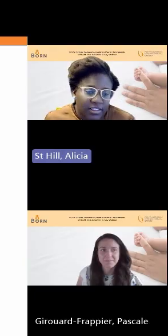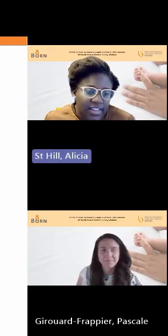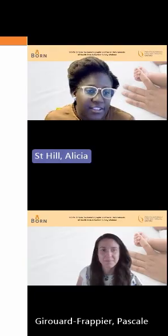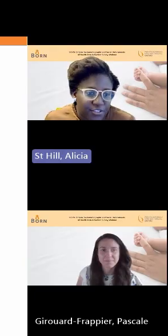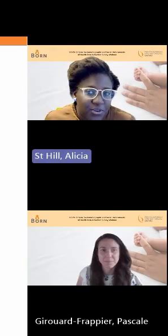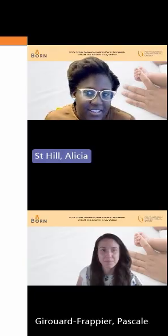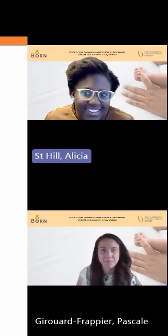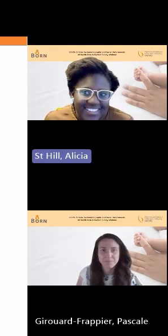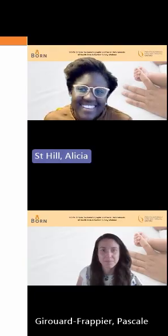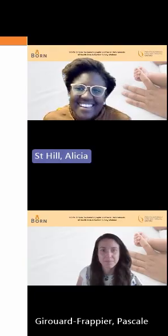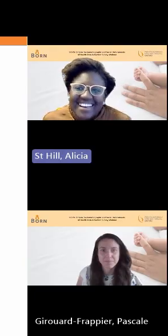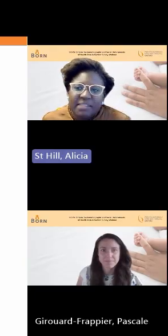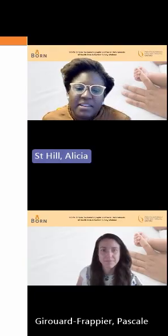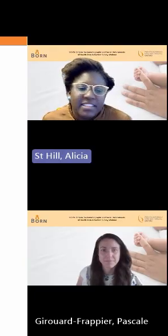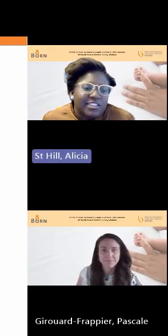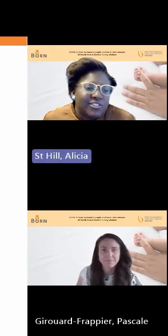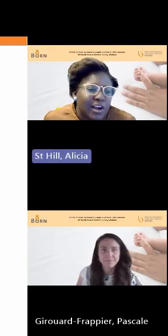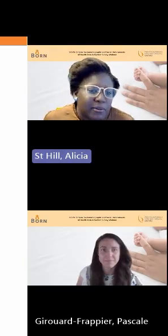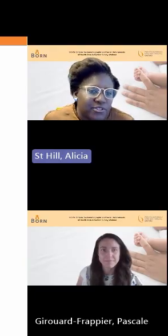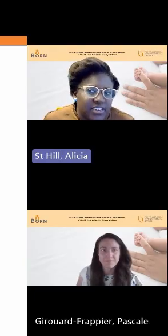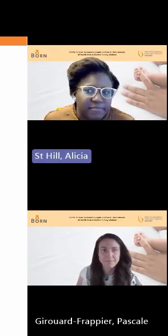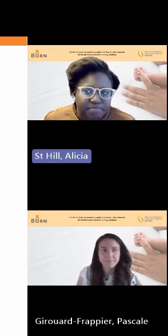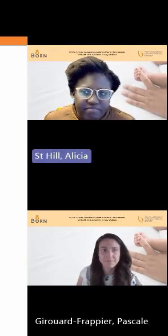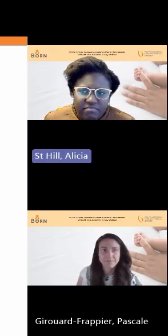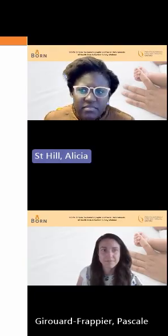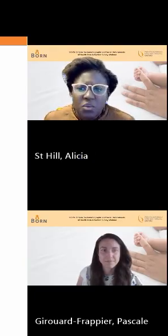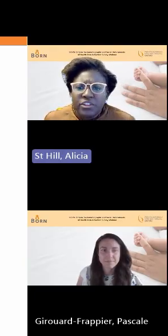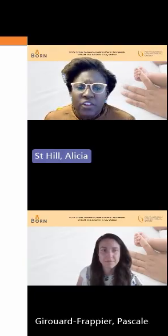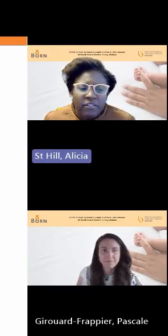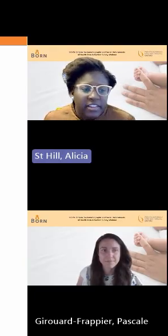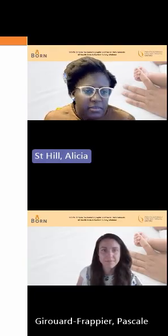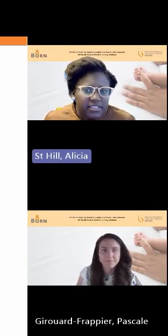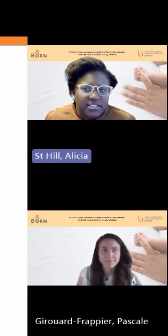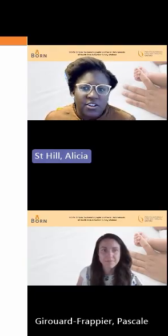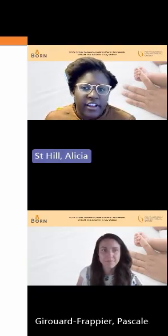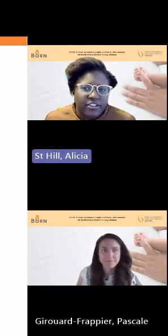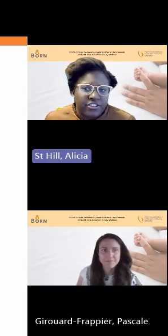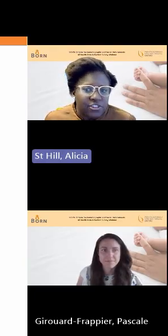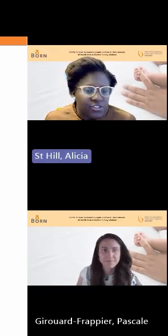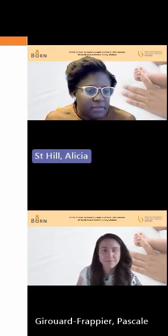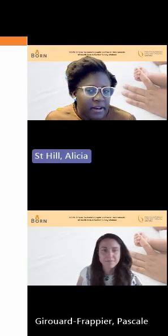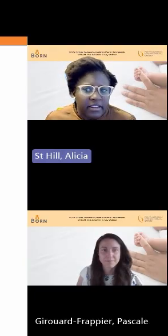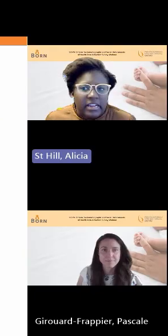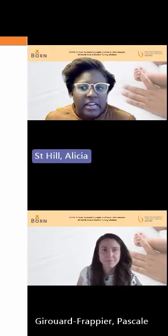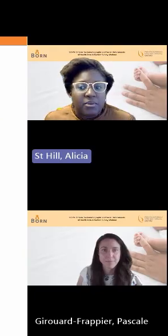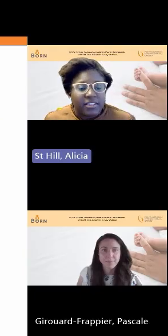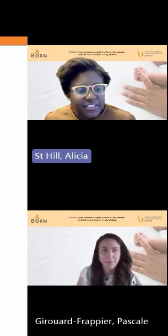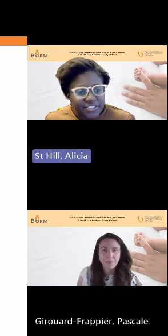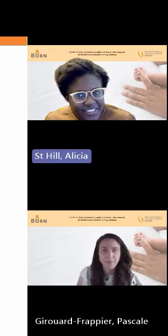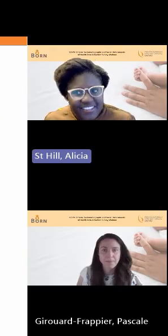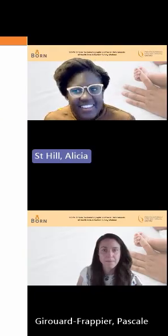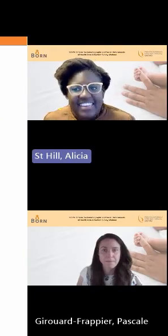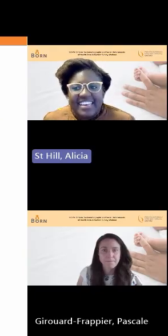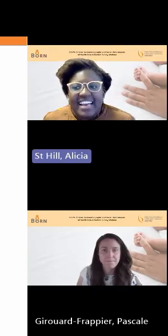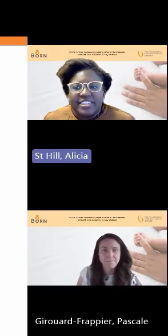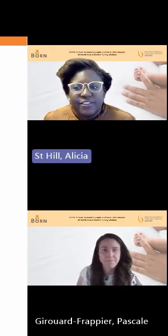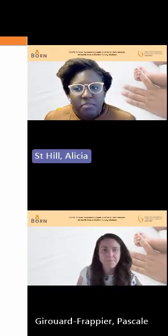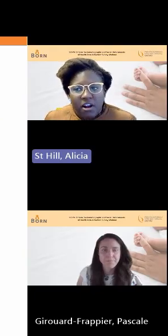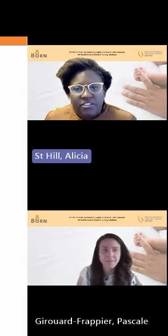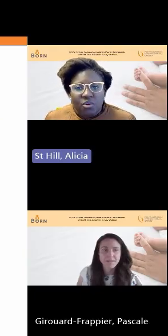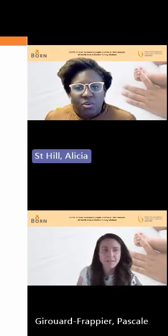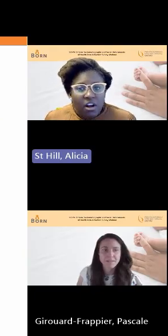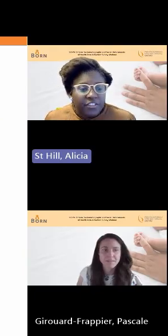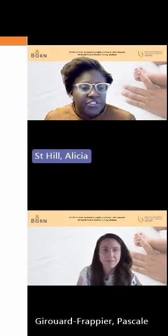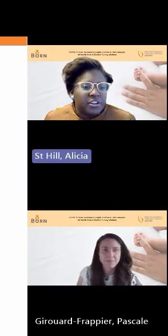join, and we're glad that you've joined us in this learning opportunity. Whether you've already completed the survey or just learning about it, we're glad you're here, and to